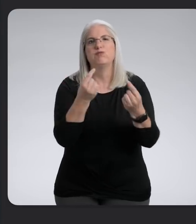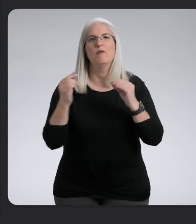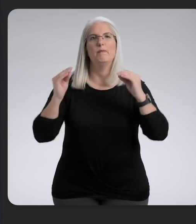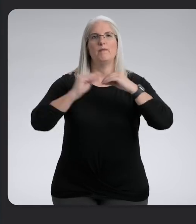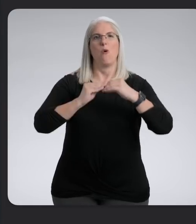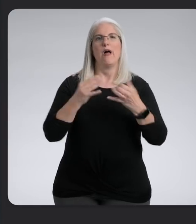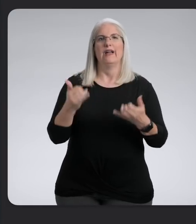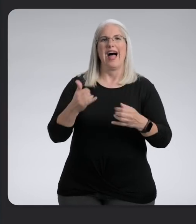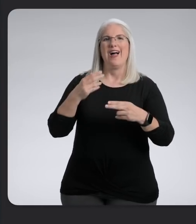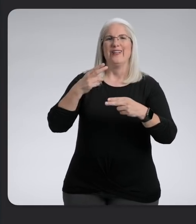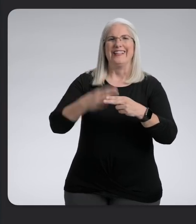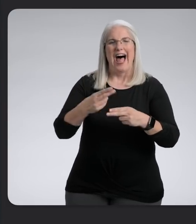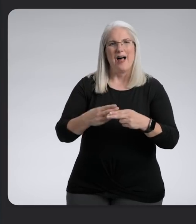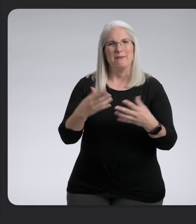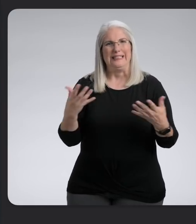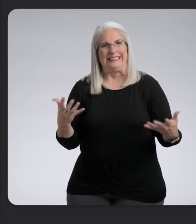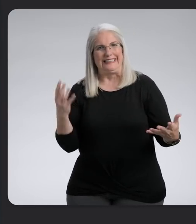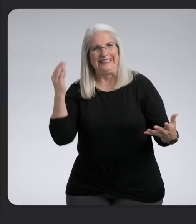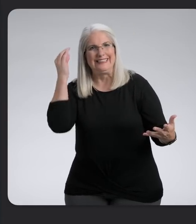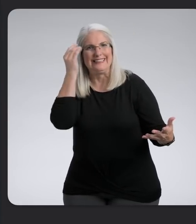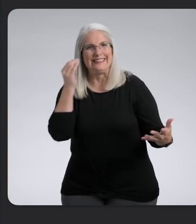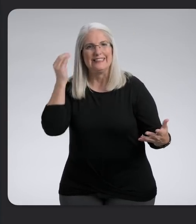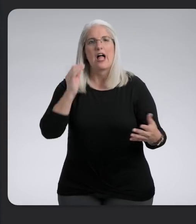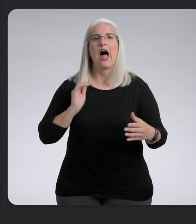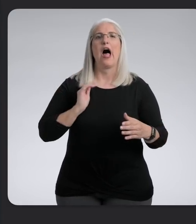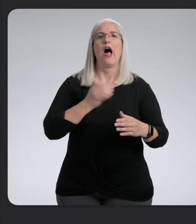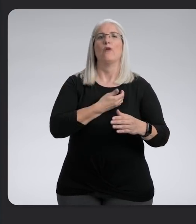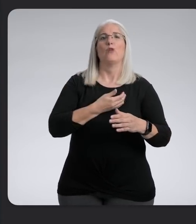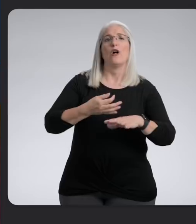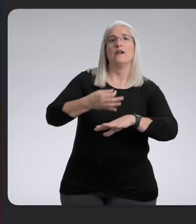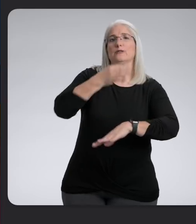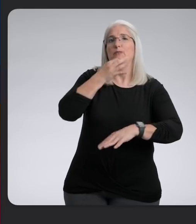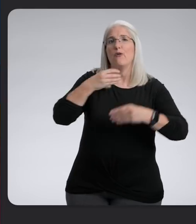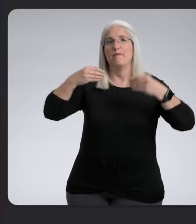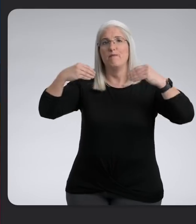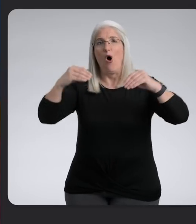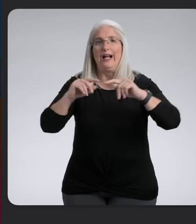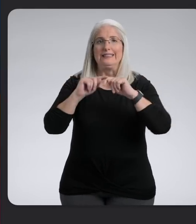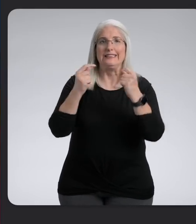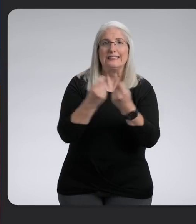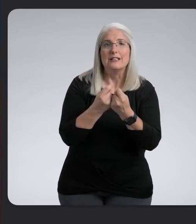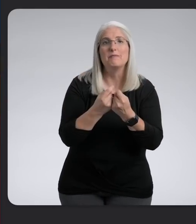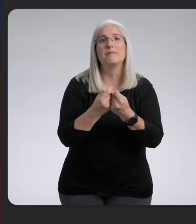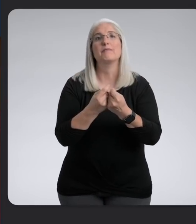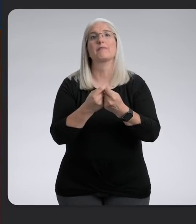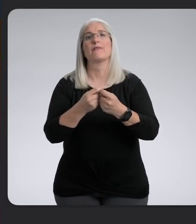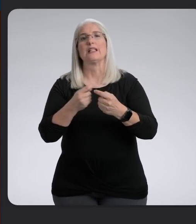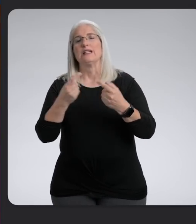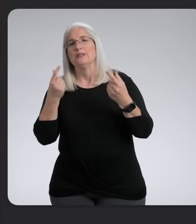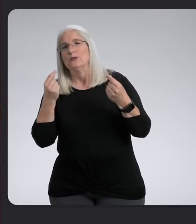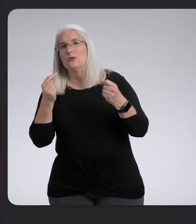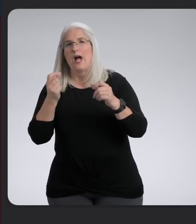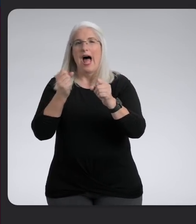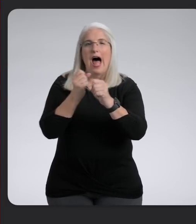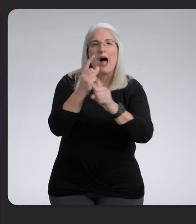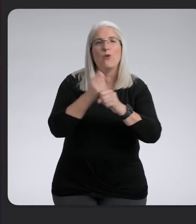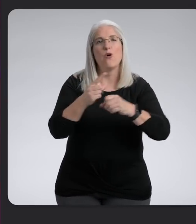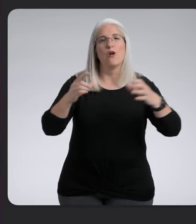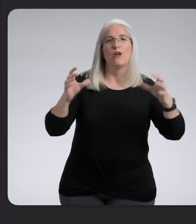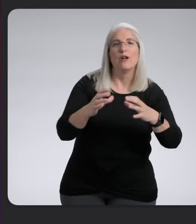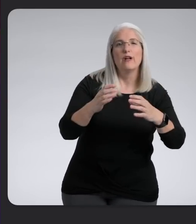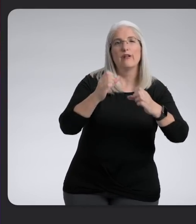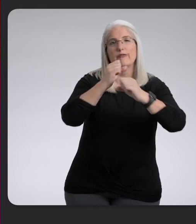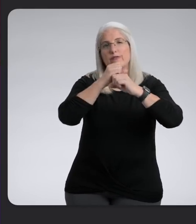Well, that brings us to the latest exploits of our crack marketing team. With their annual Vision Quest postponed, our merry band of